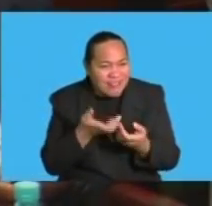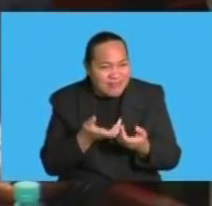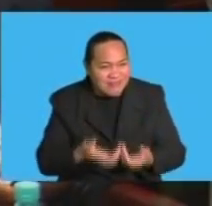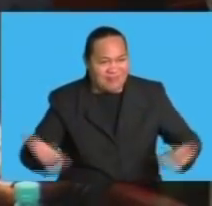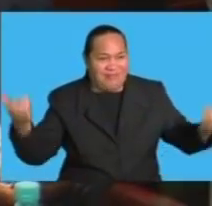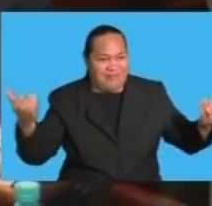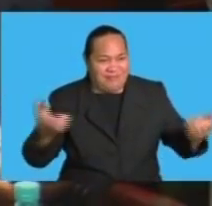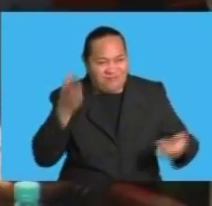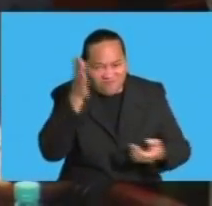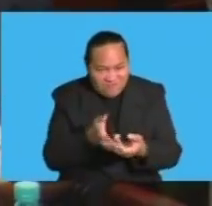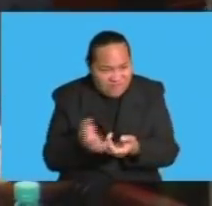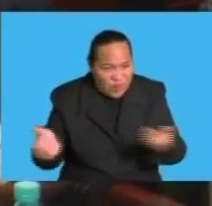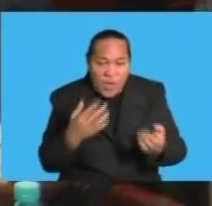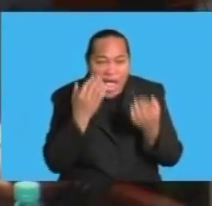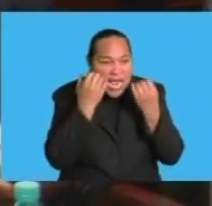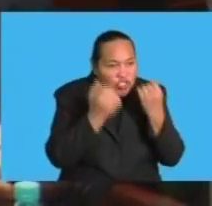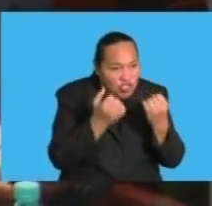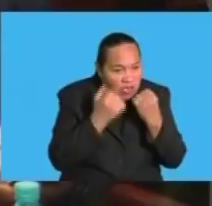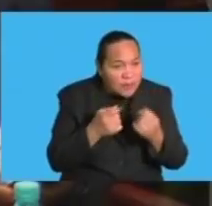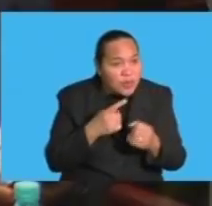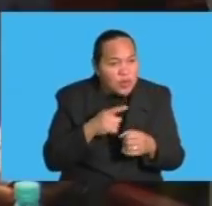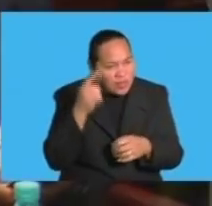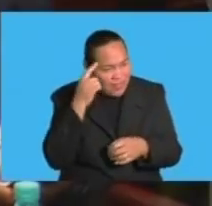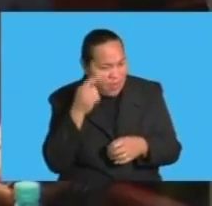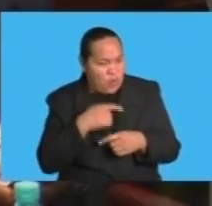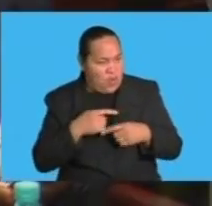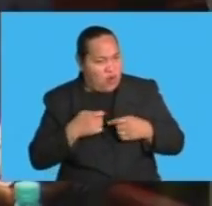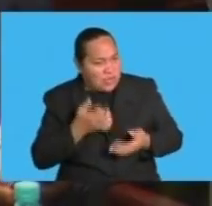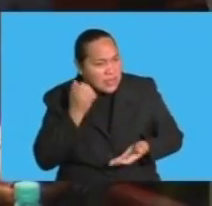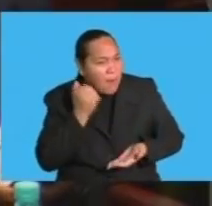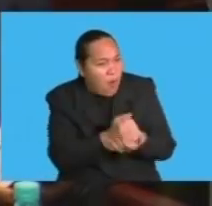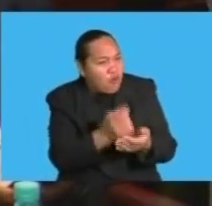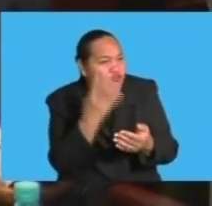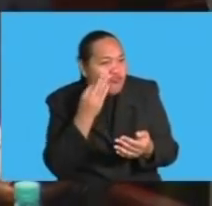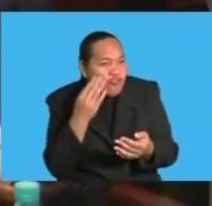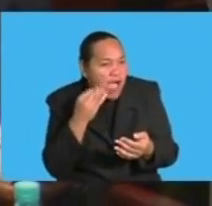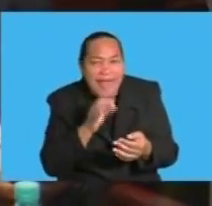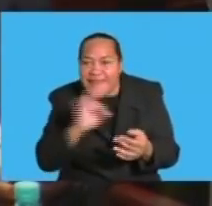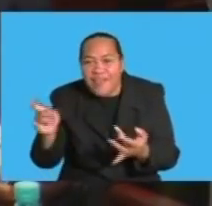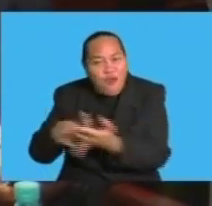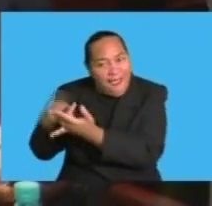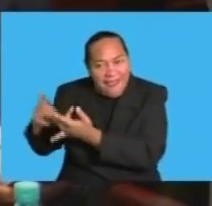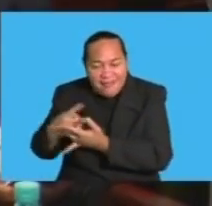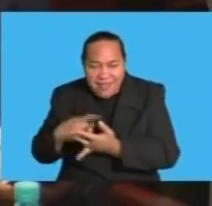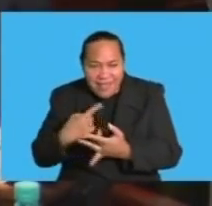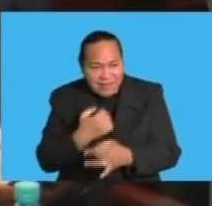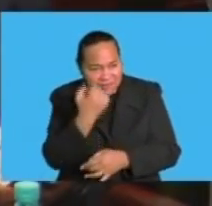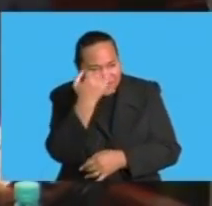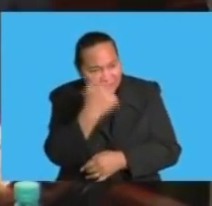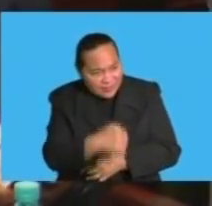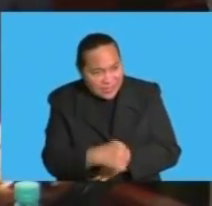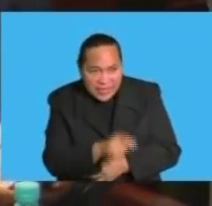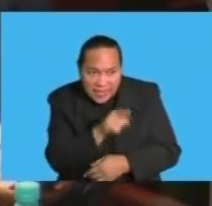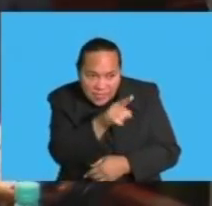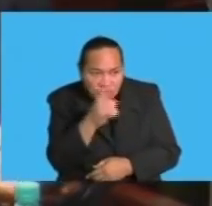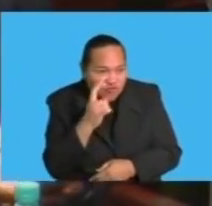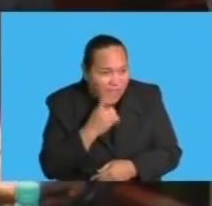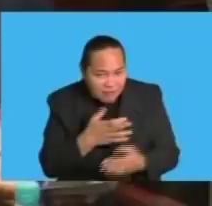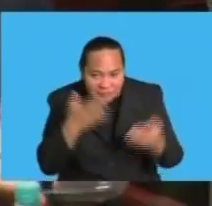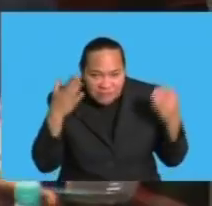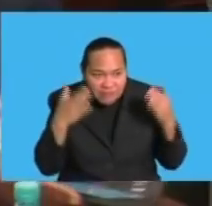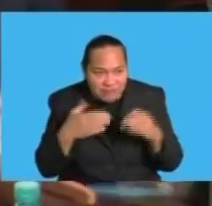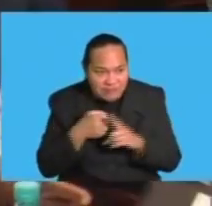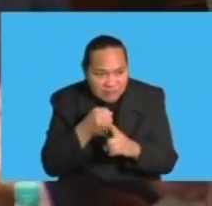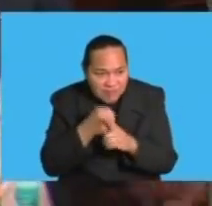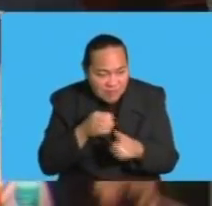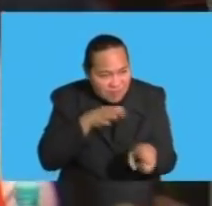divide along sugar as if we're doing everything only for sugar and nothing for anybody else or any other type of farmer. That's what they've been doing. They've been doing